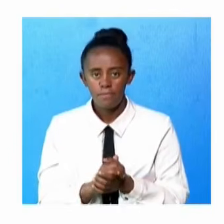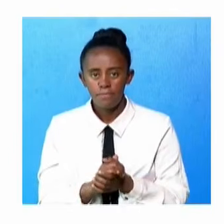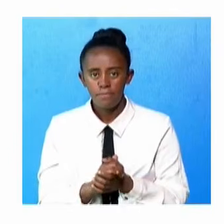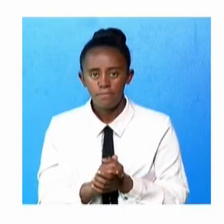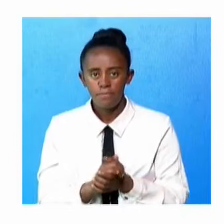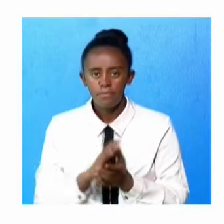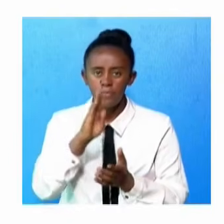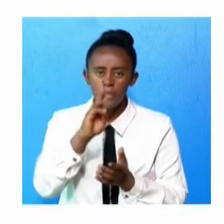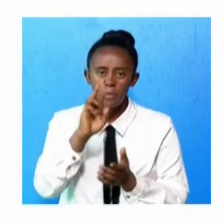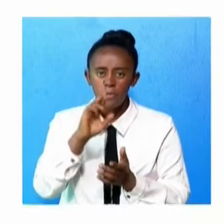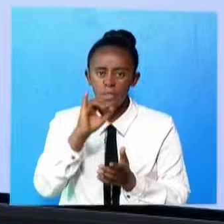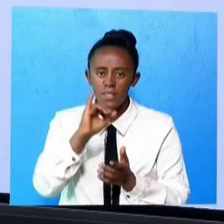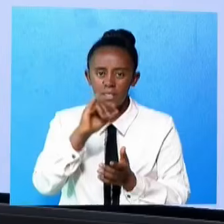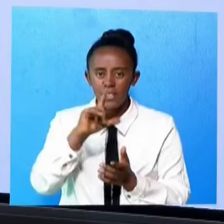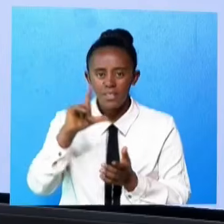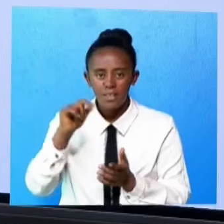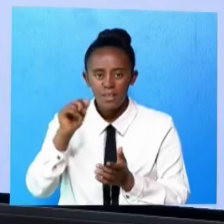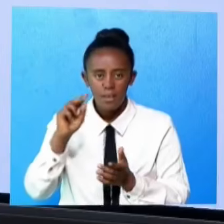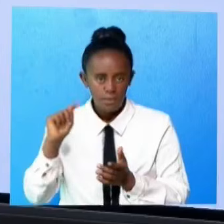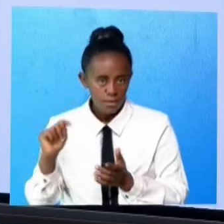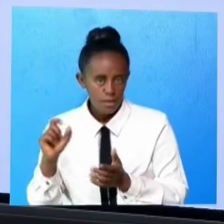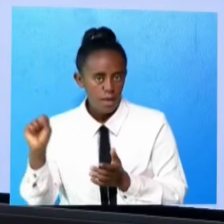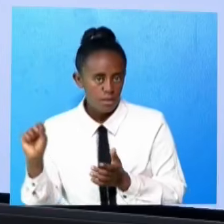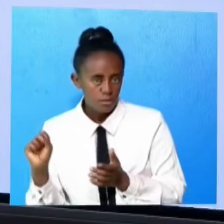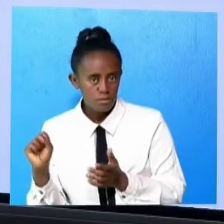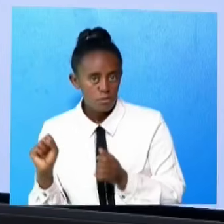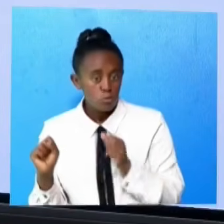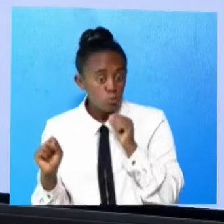See? Not as brilliant as.